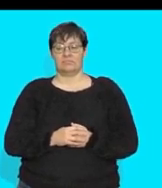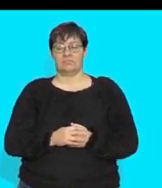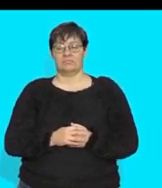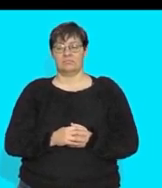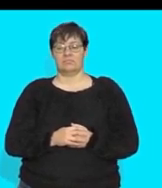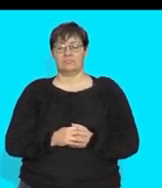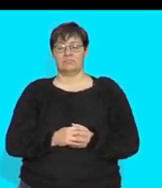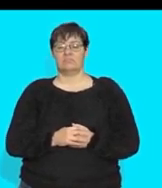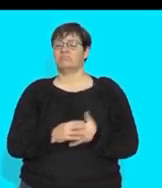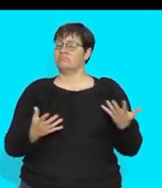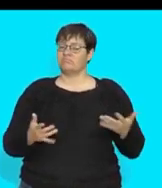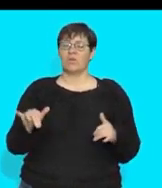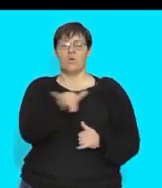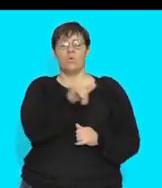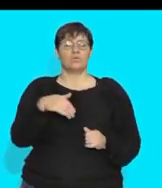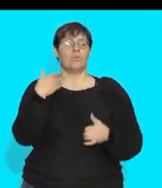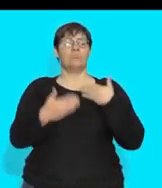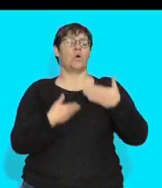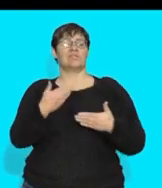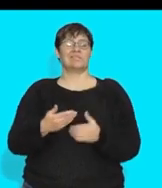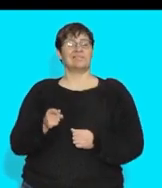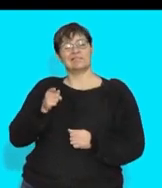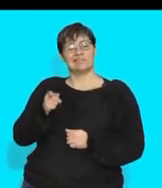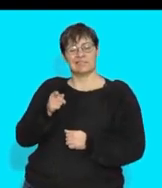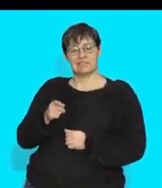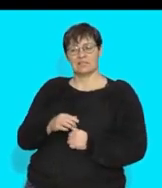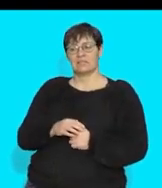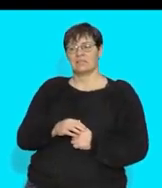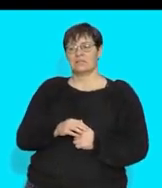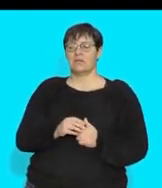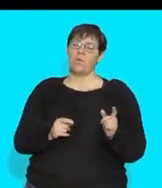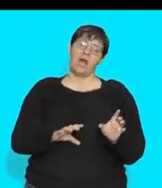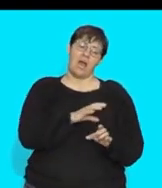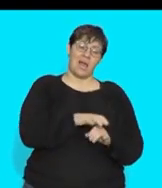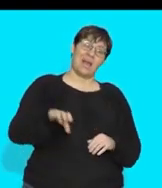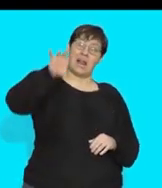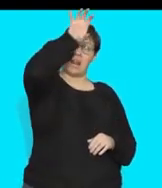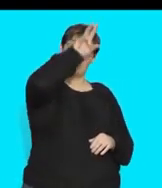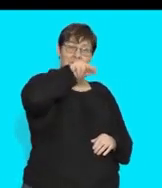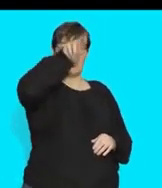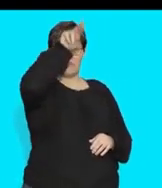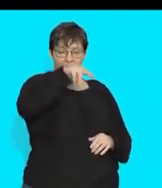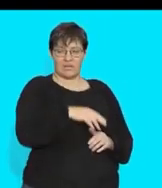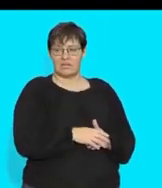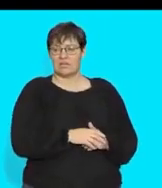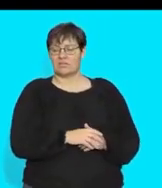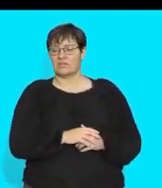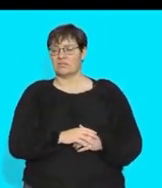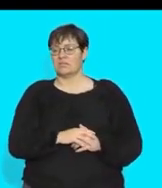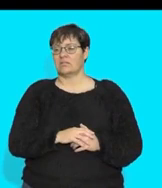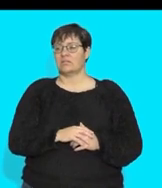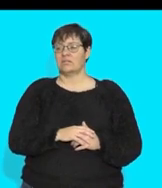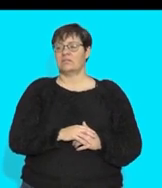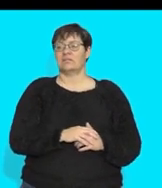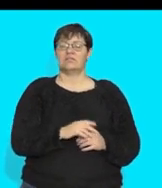Okay, which process in the above diagrams? Now we said above because you're always going to look above, so I just put them at the bottom here so it's